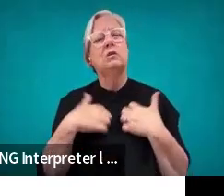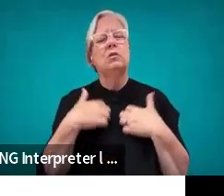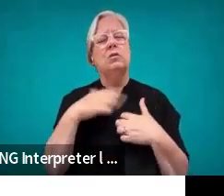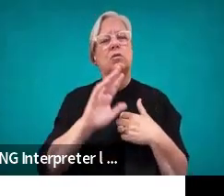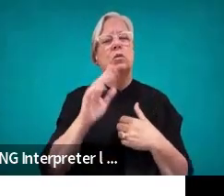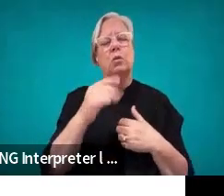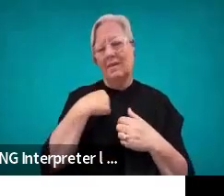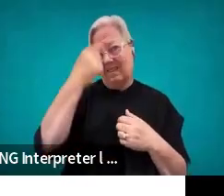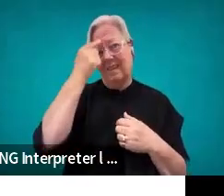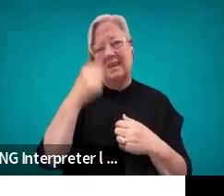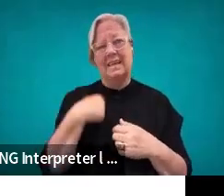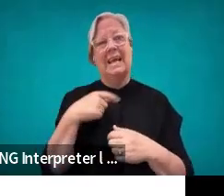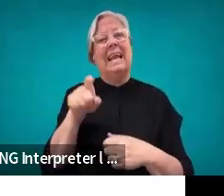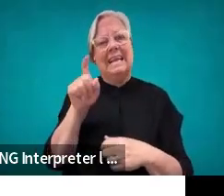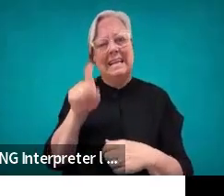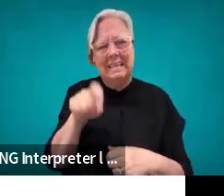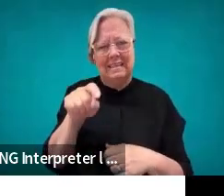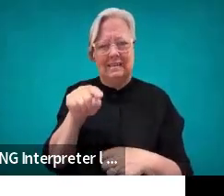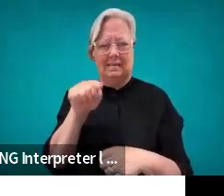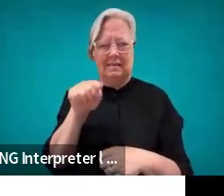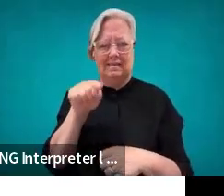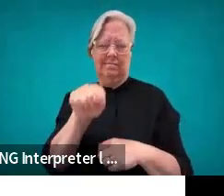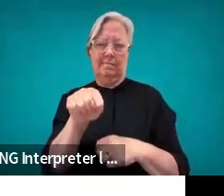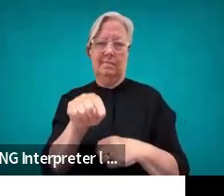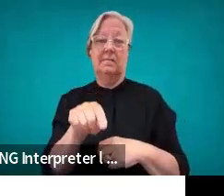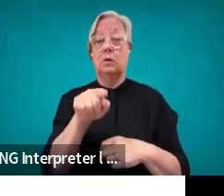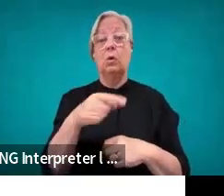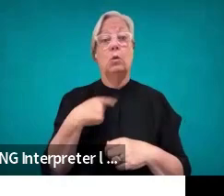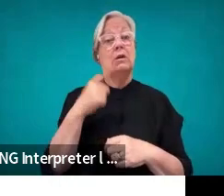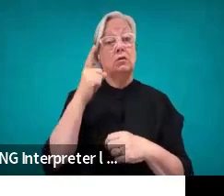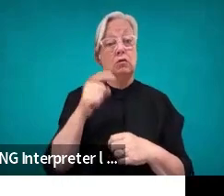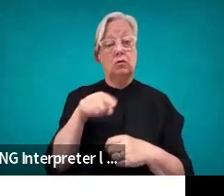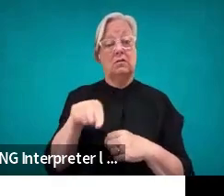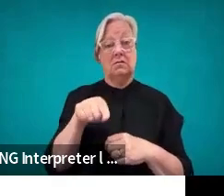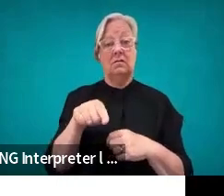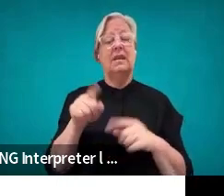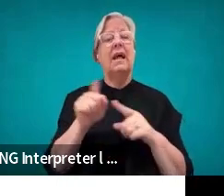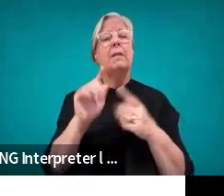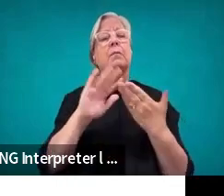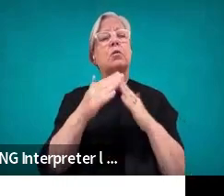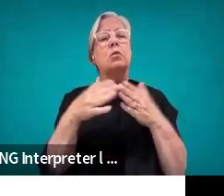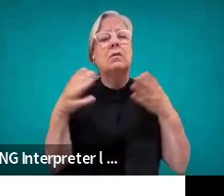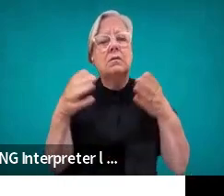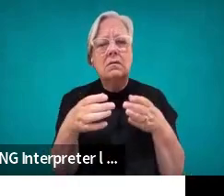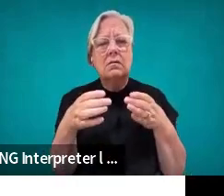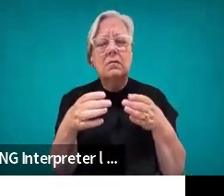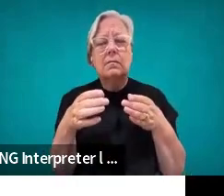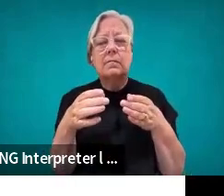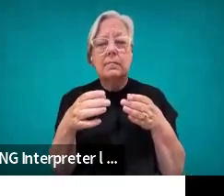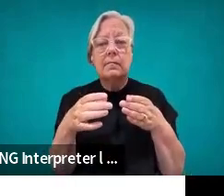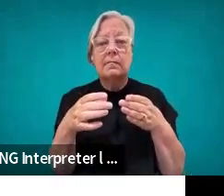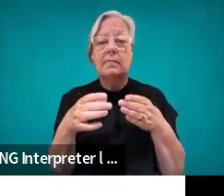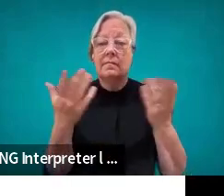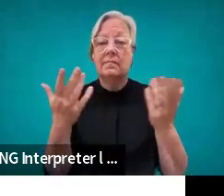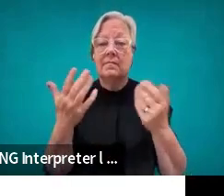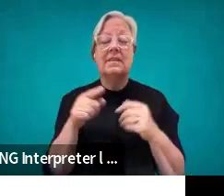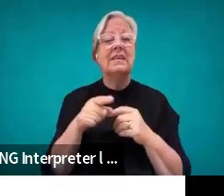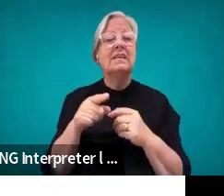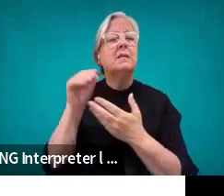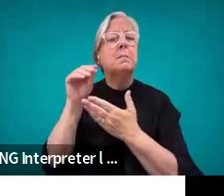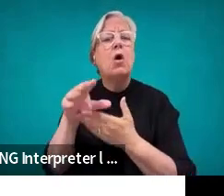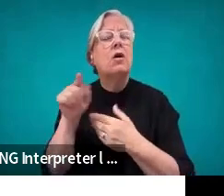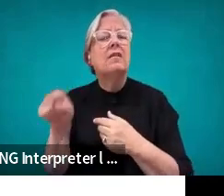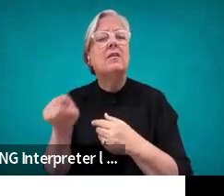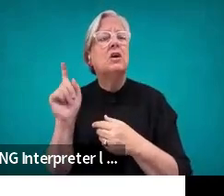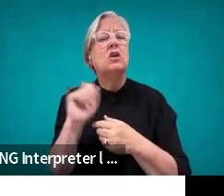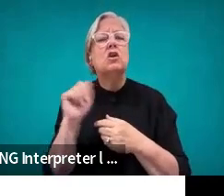as much as possible, because when we started as a Civil Society Global Reference Group, in all honesty, Spotlight didn't necessarily involve a lot of